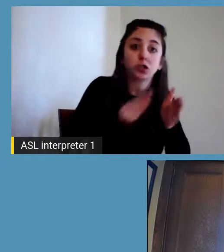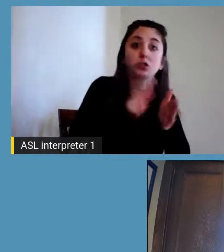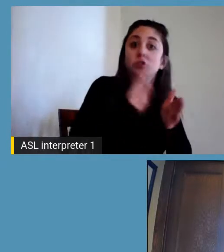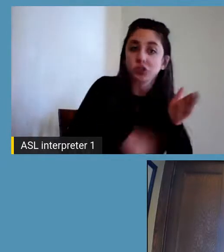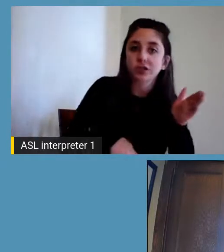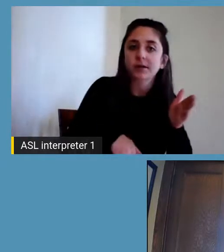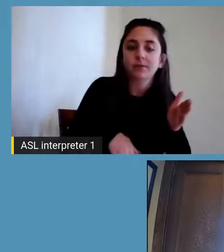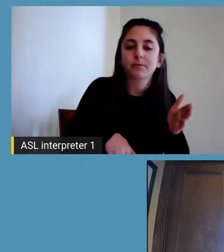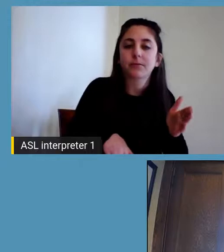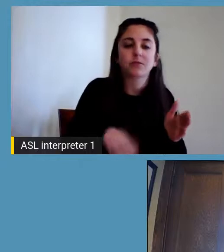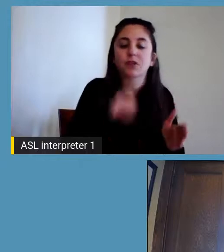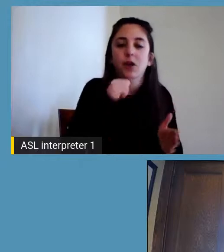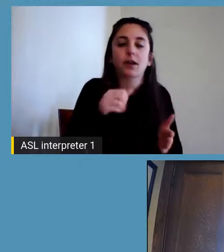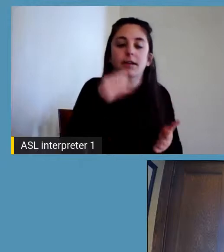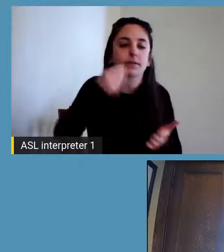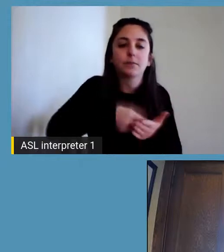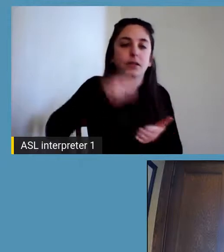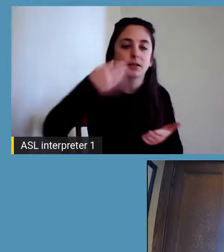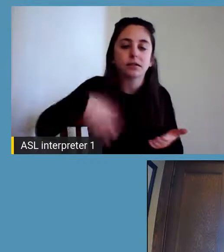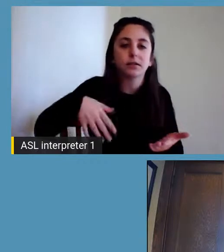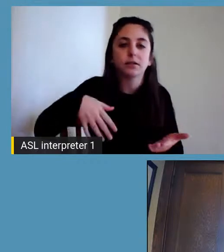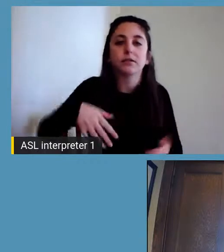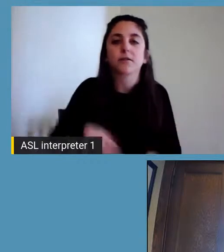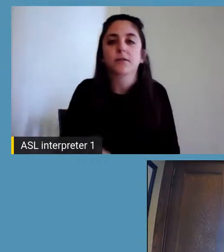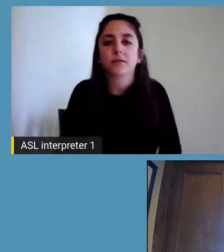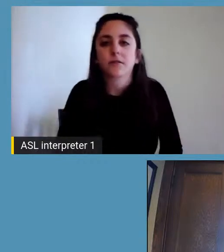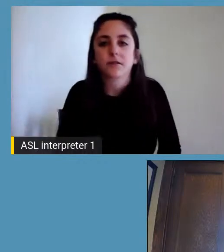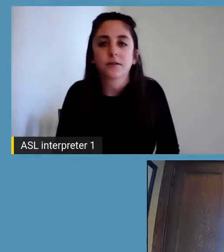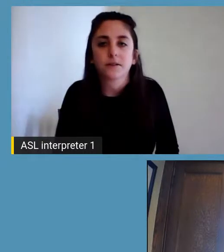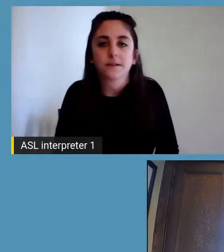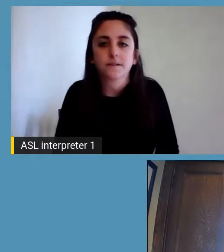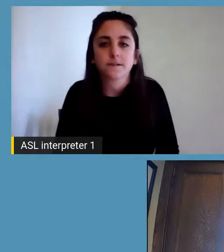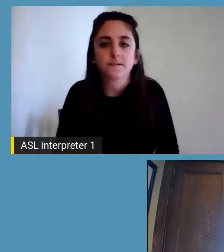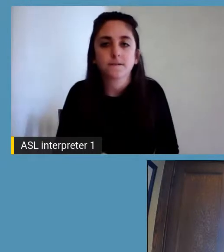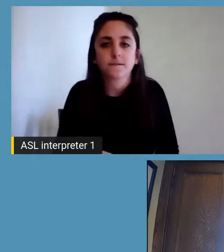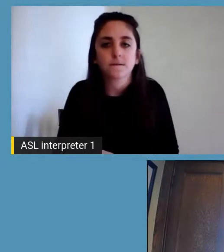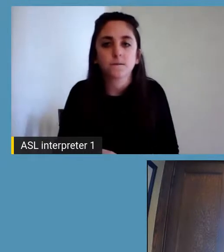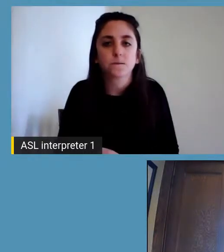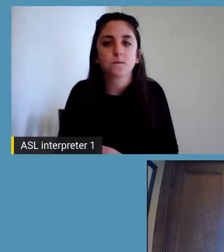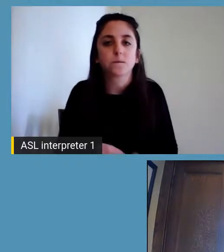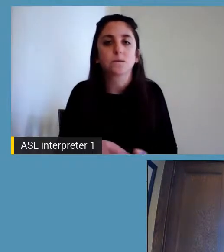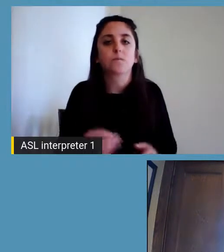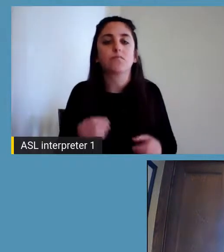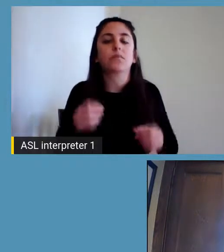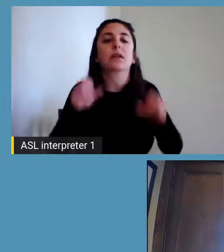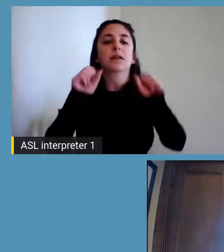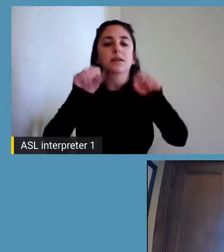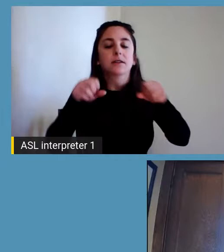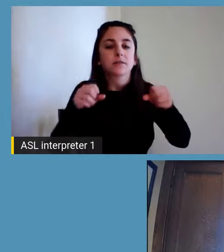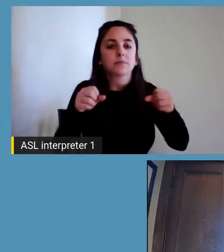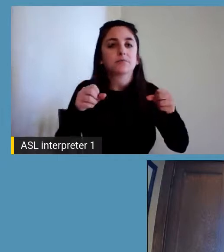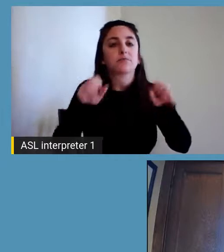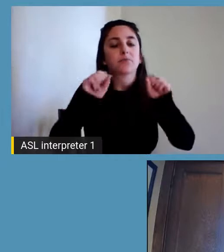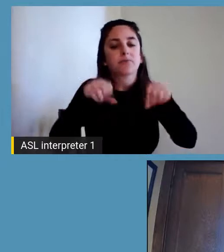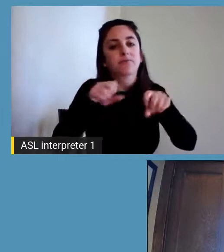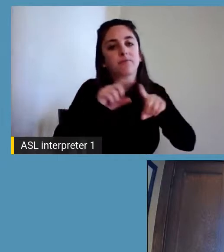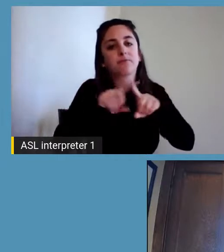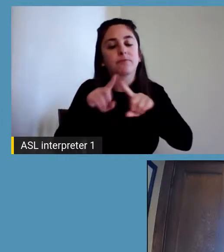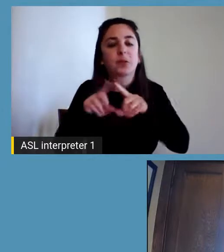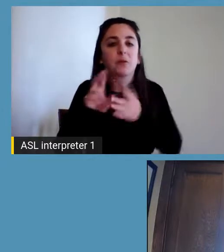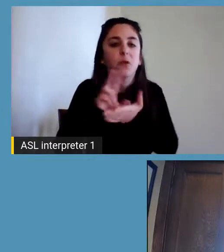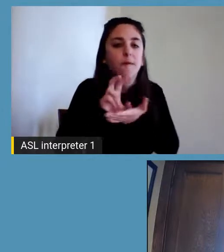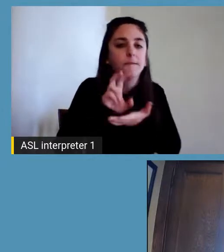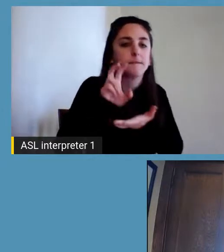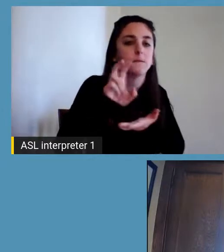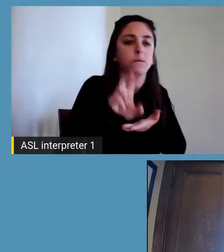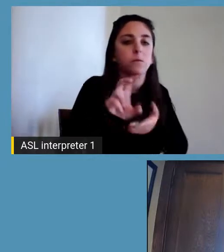10 to 15,000 for, I always, because it's a double handhold for the next LiDAR up. And then of